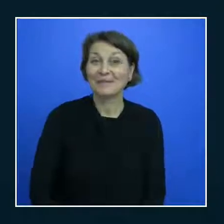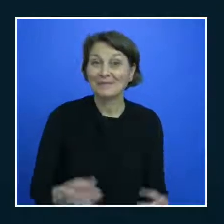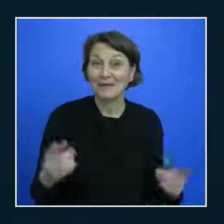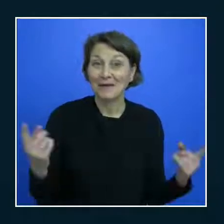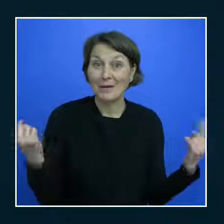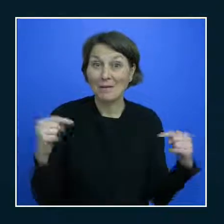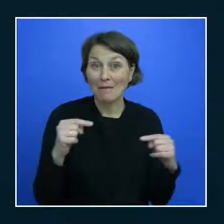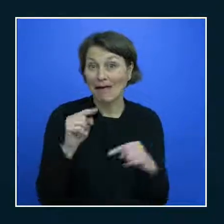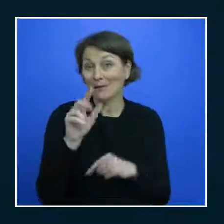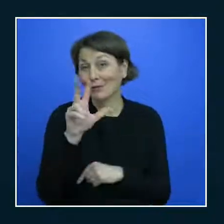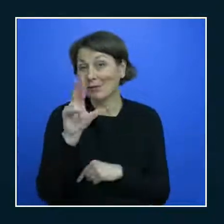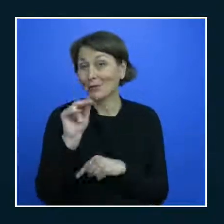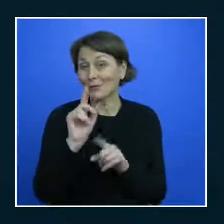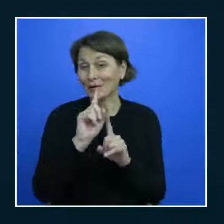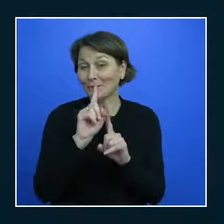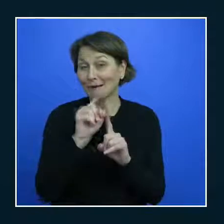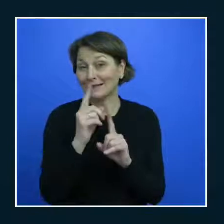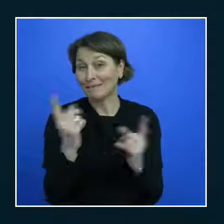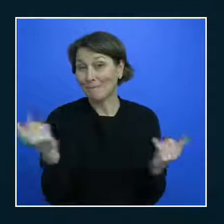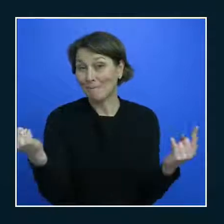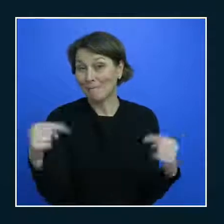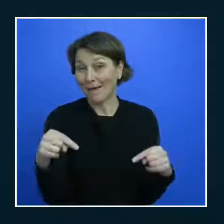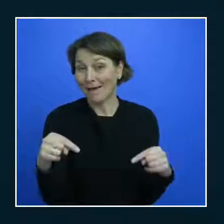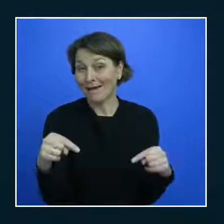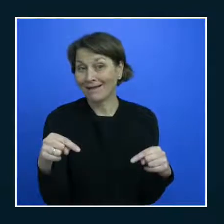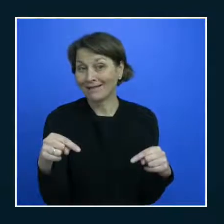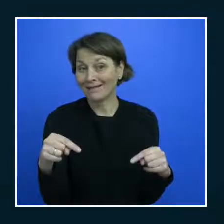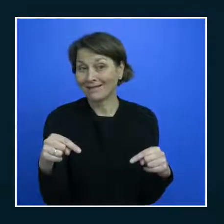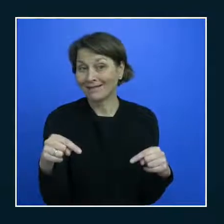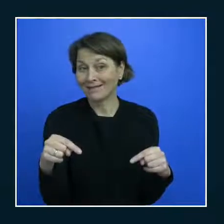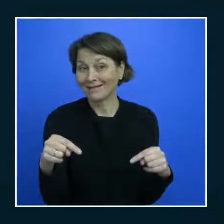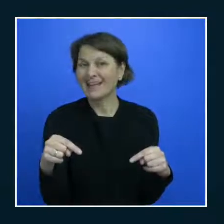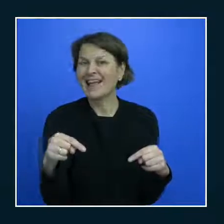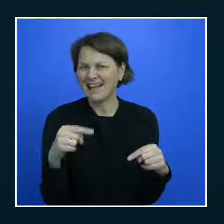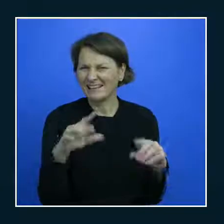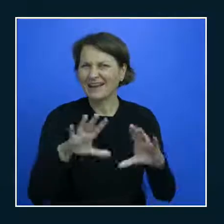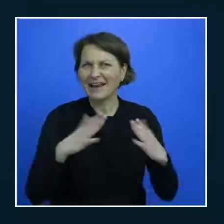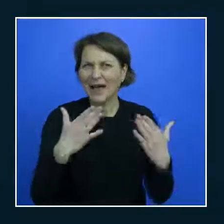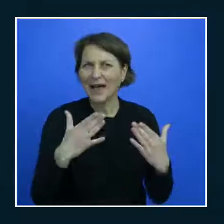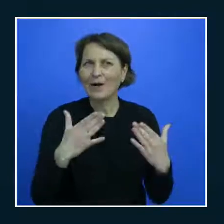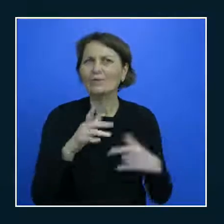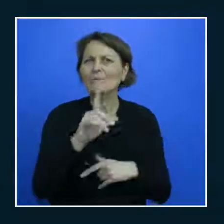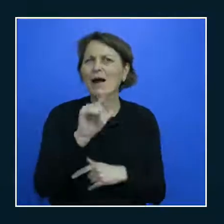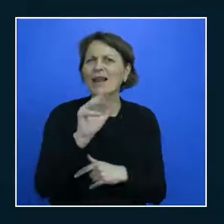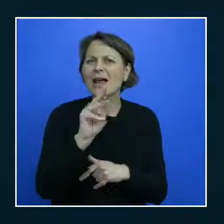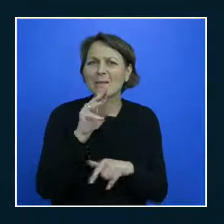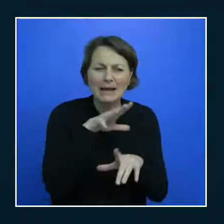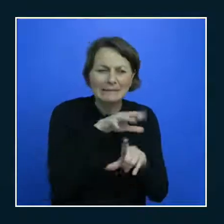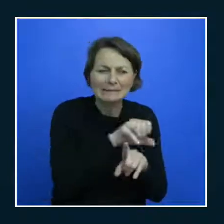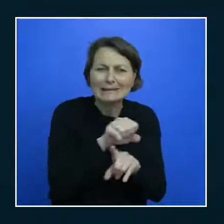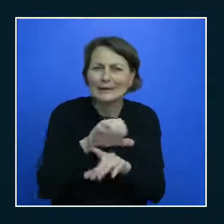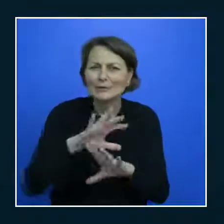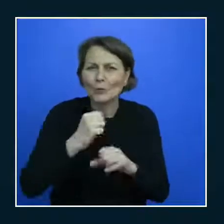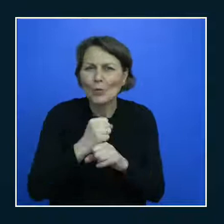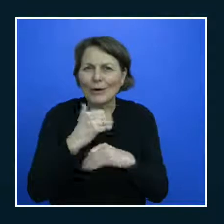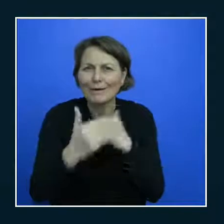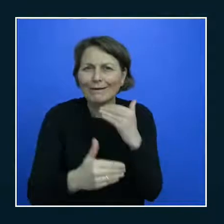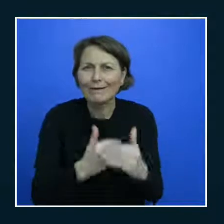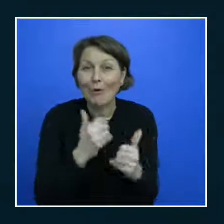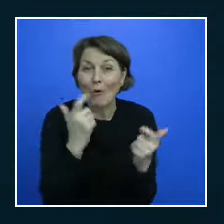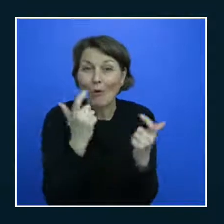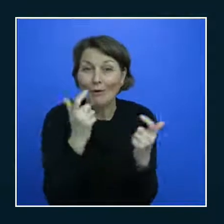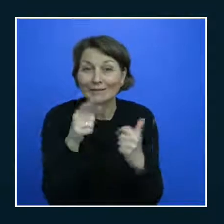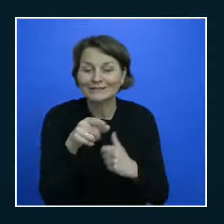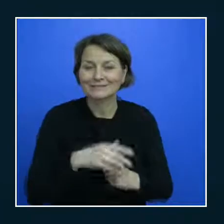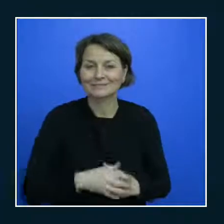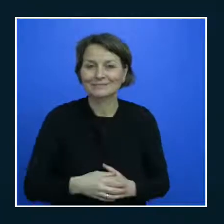hour and we'll have our llama detection working. Awesome. Llama Cam. I was trying to get a